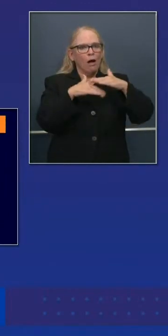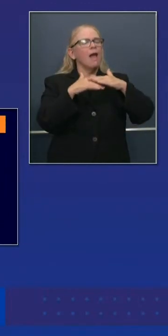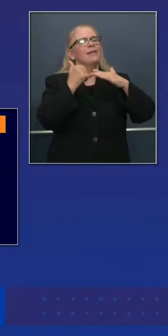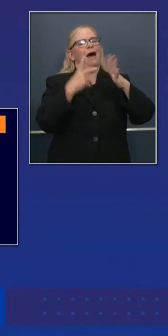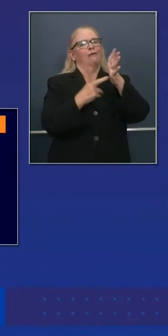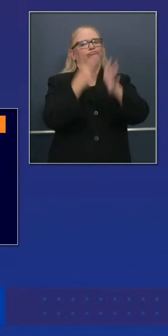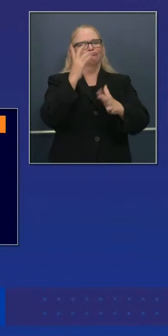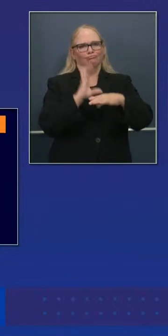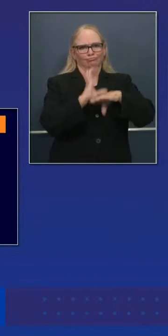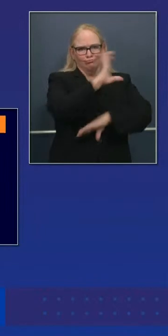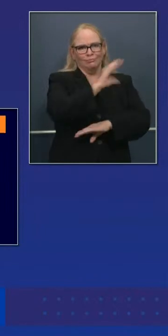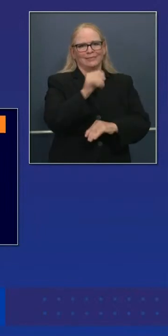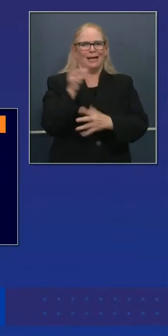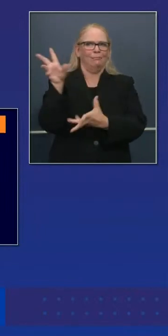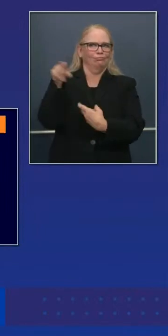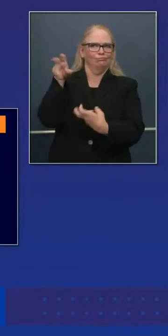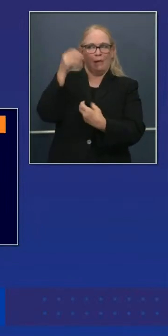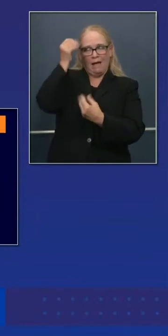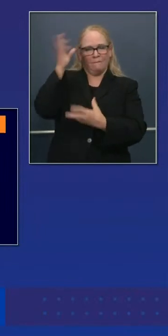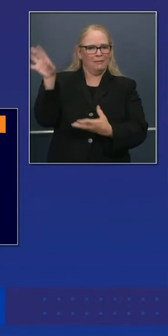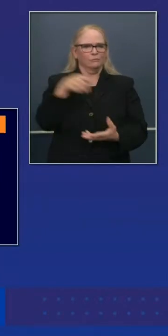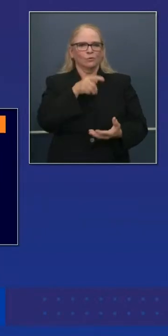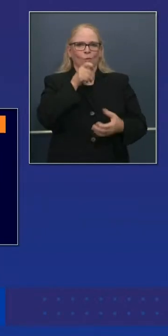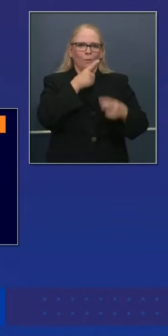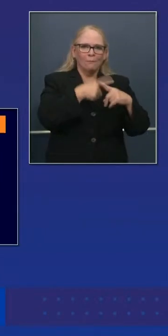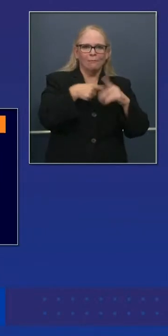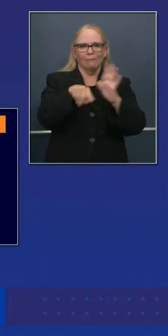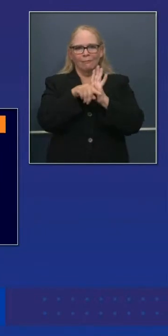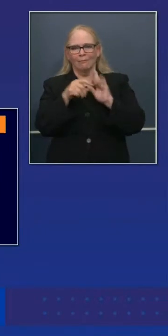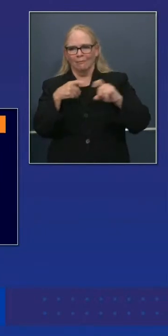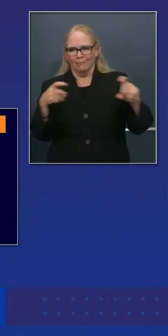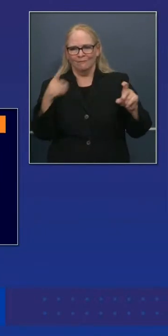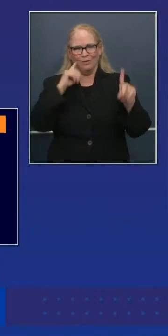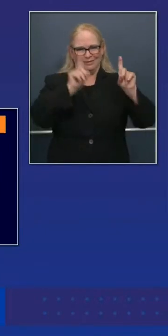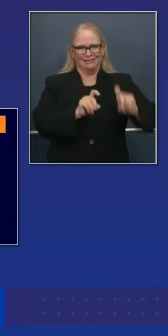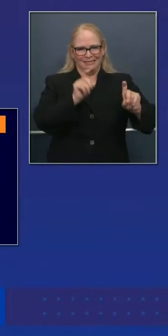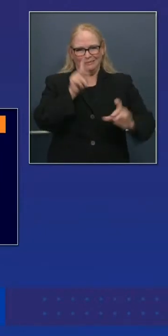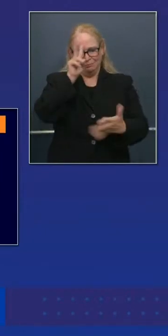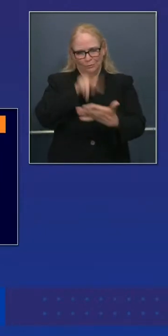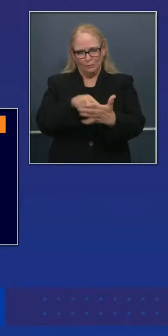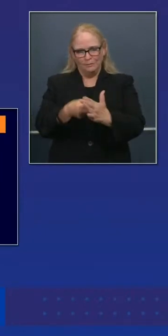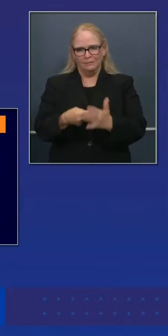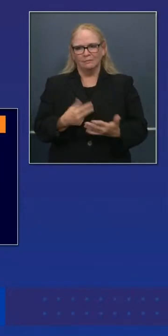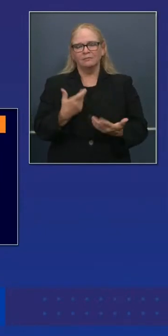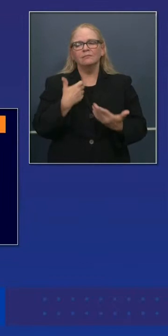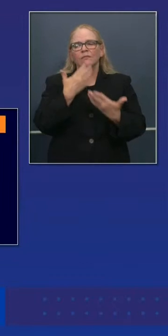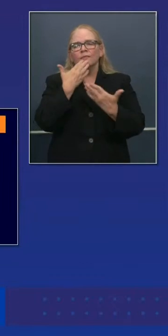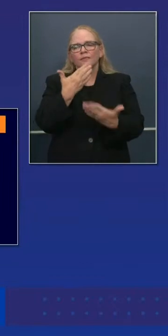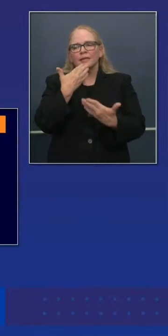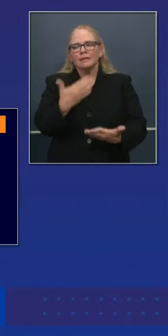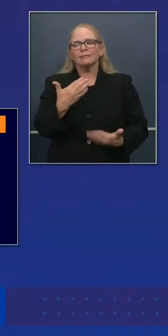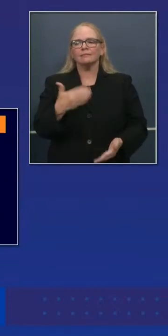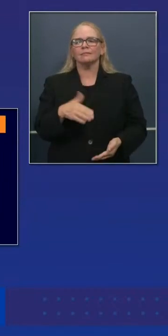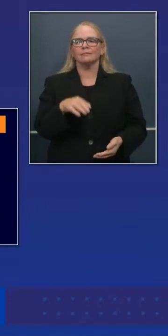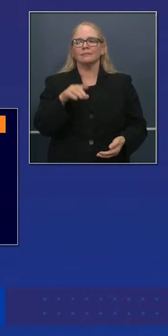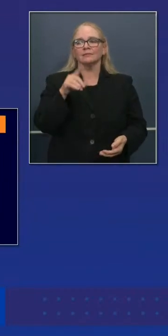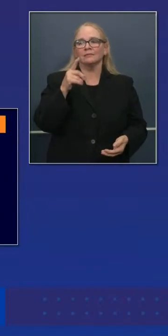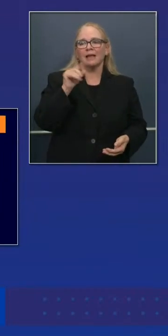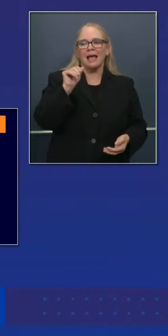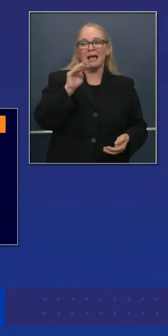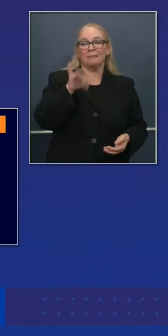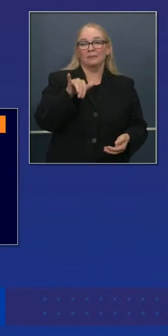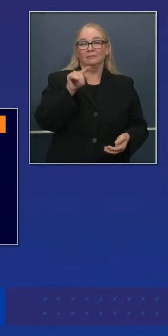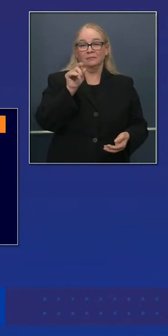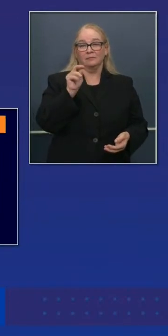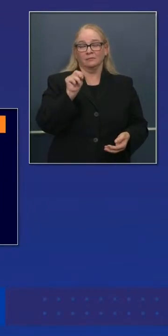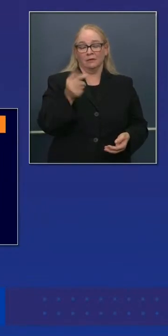weekend. So really want to thank Amy Tong from the California Department of Technology, her entire team, who